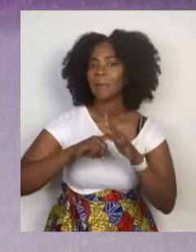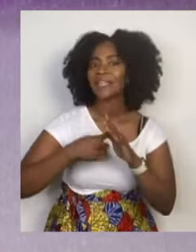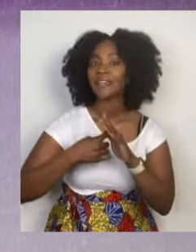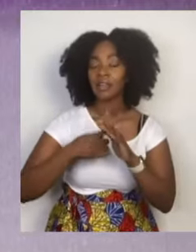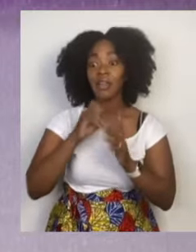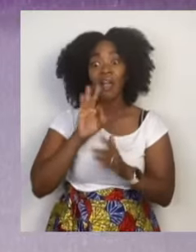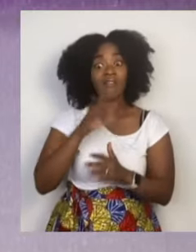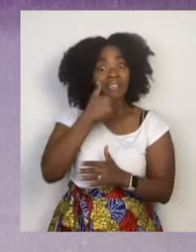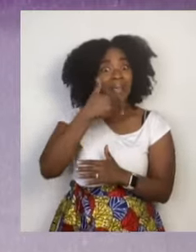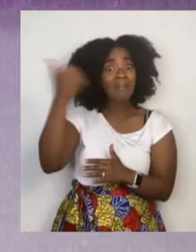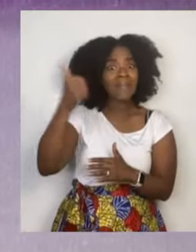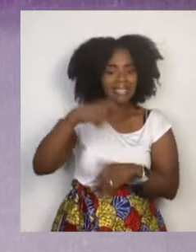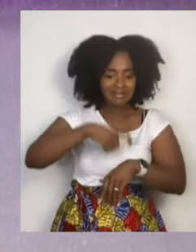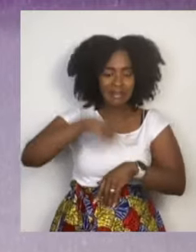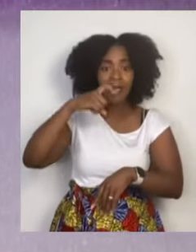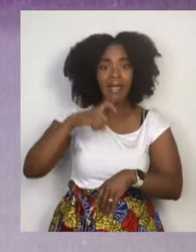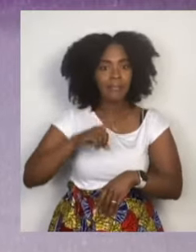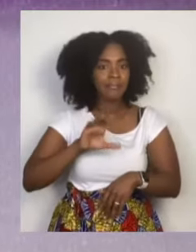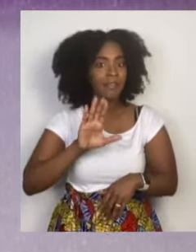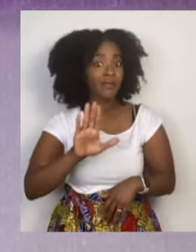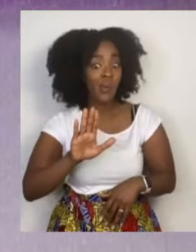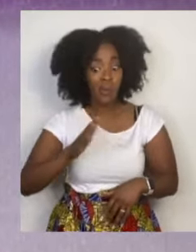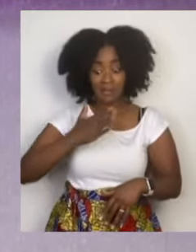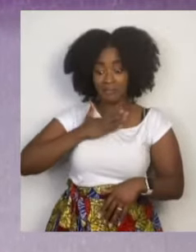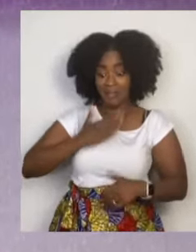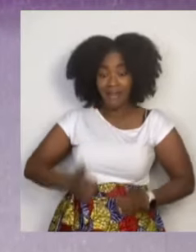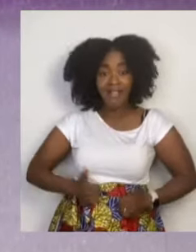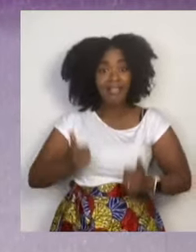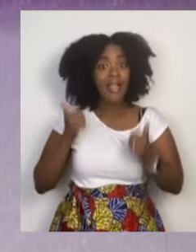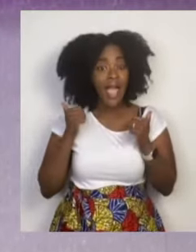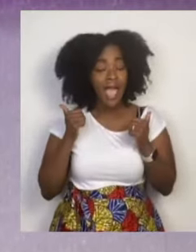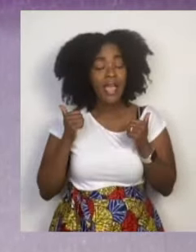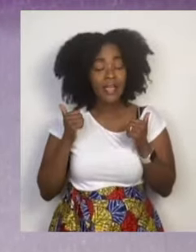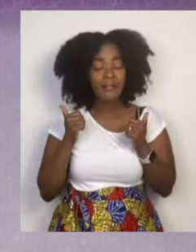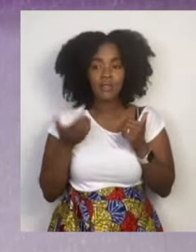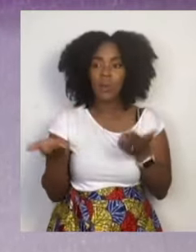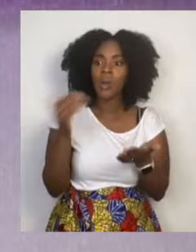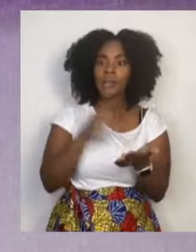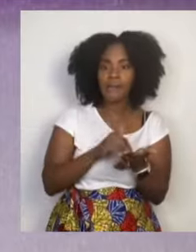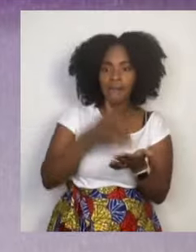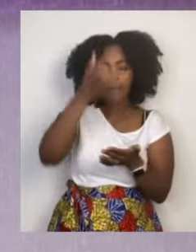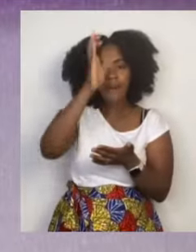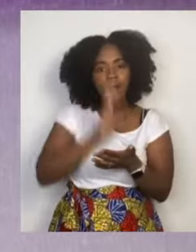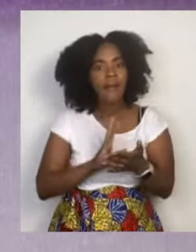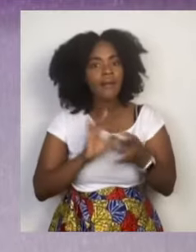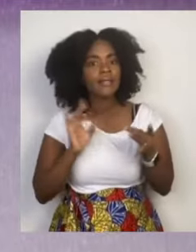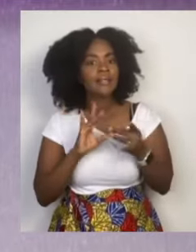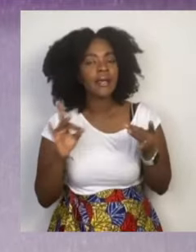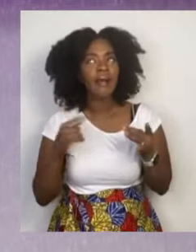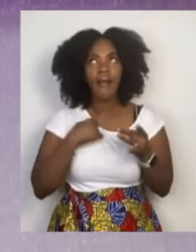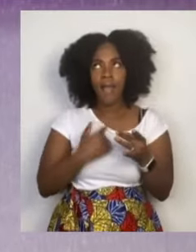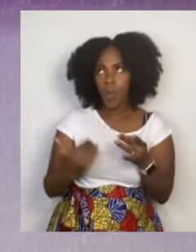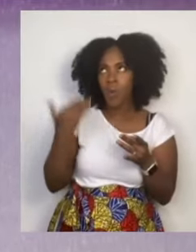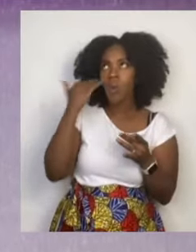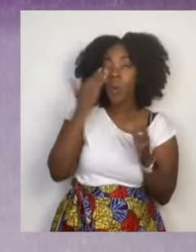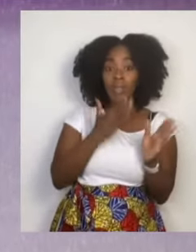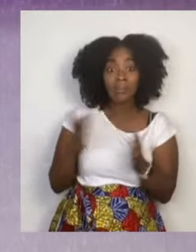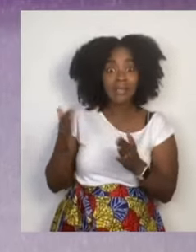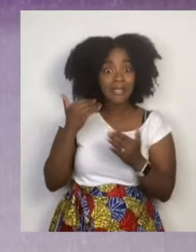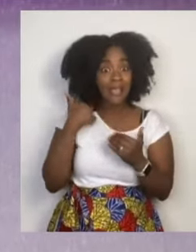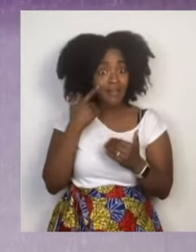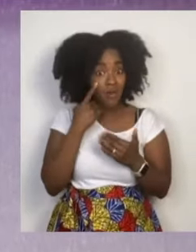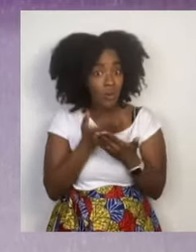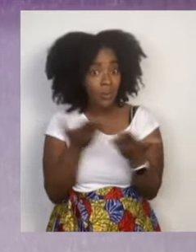season of my life. He said, I know the plans that I have for you, declares the Lord, plans